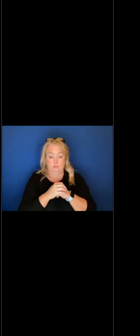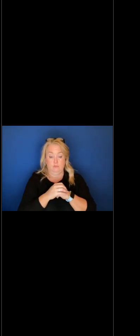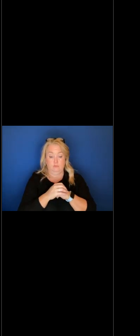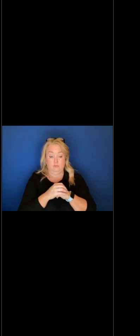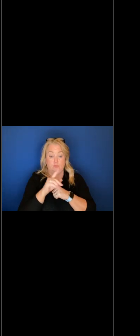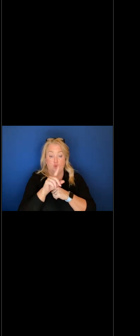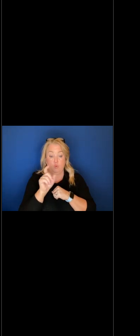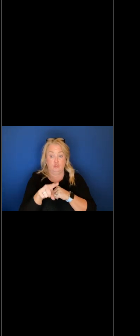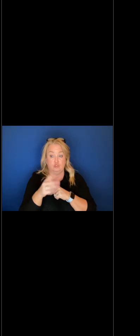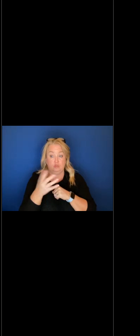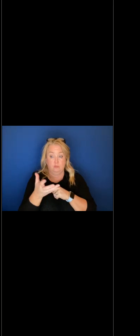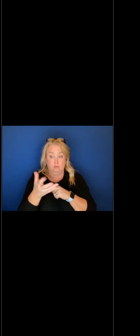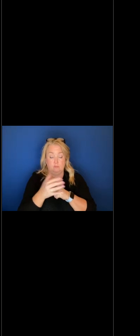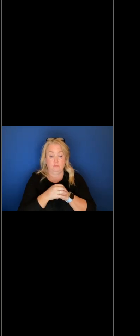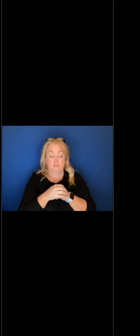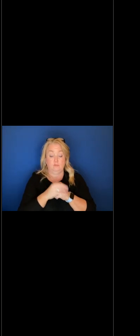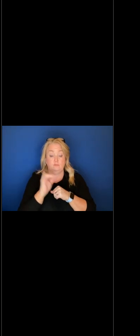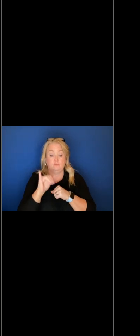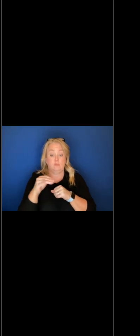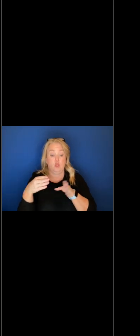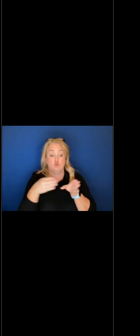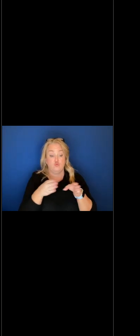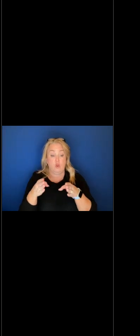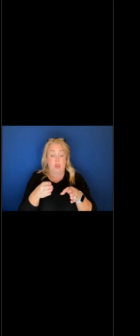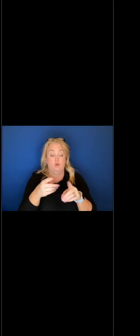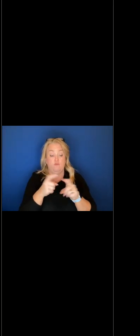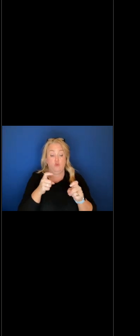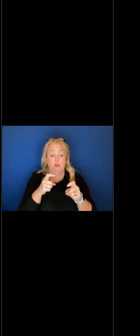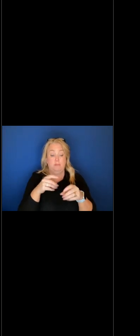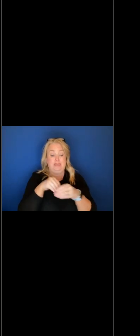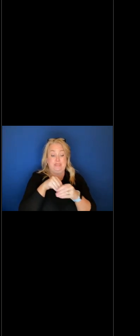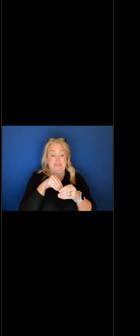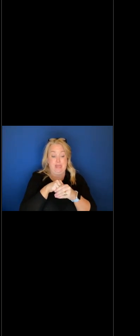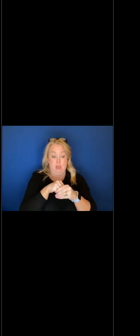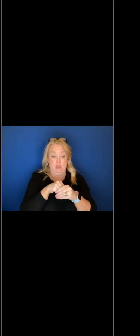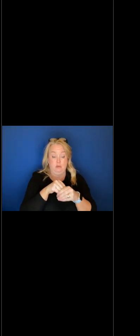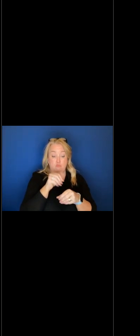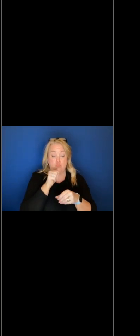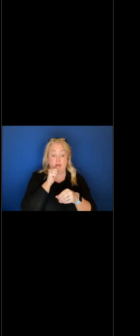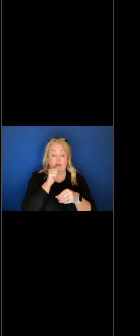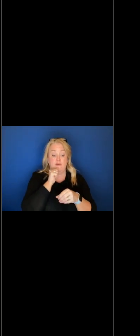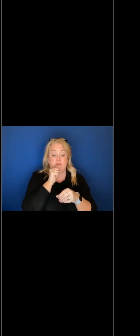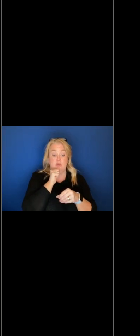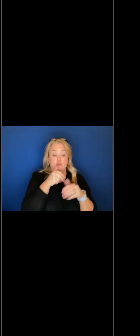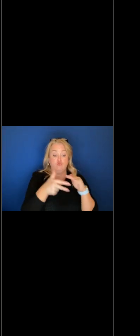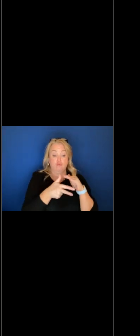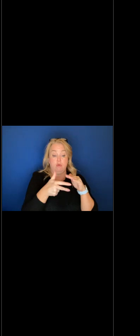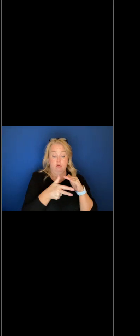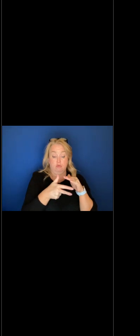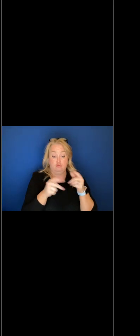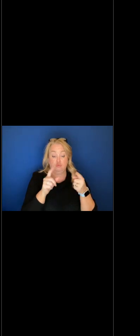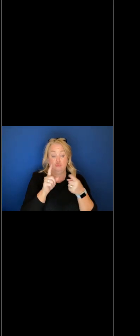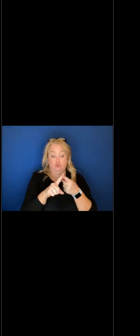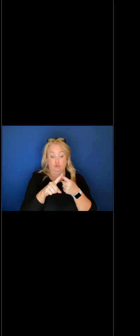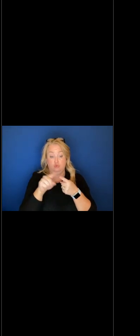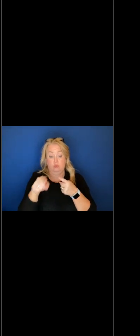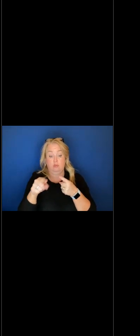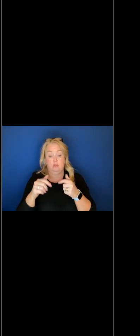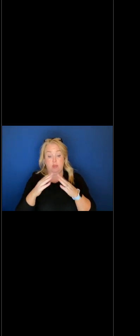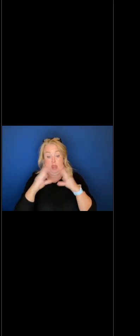Question: does the route leading from inside a private attached garage to the dwelling